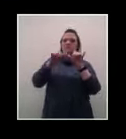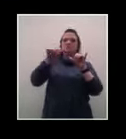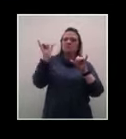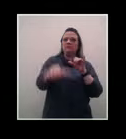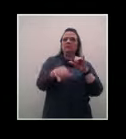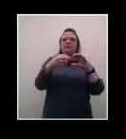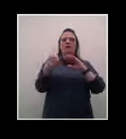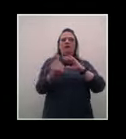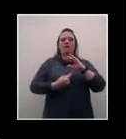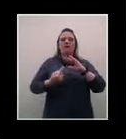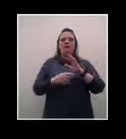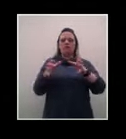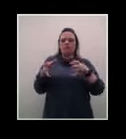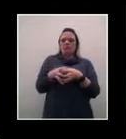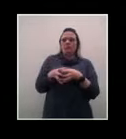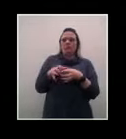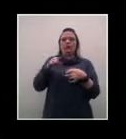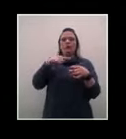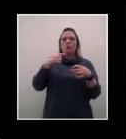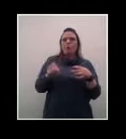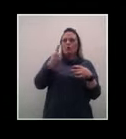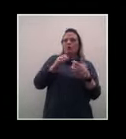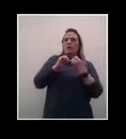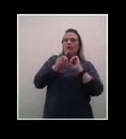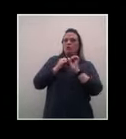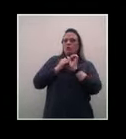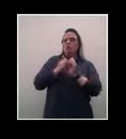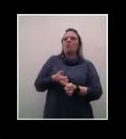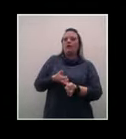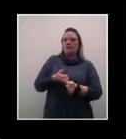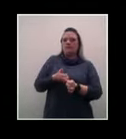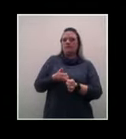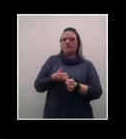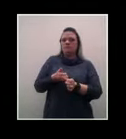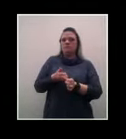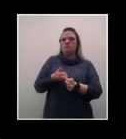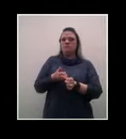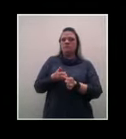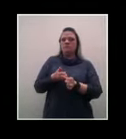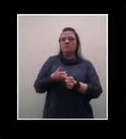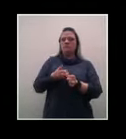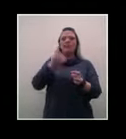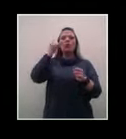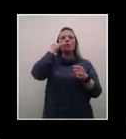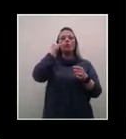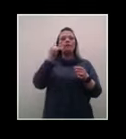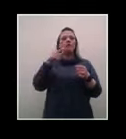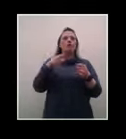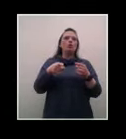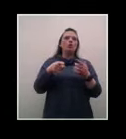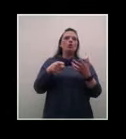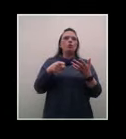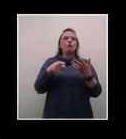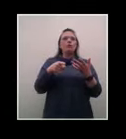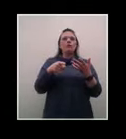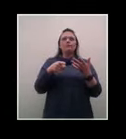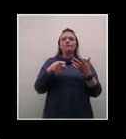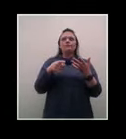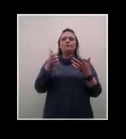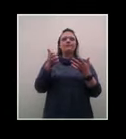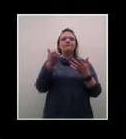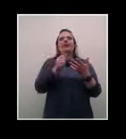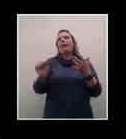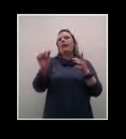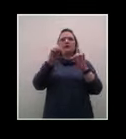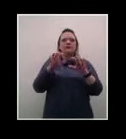is, and that you'll understand how to comply. So, again, if you go through and any of the